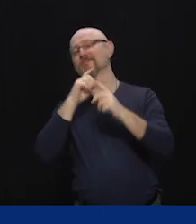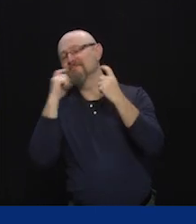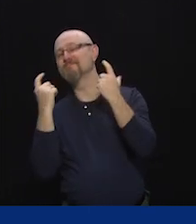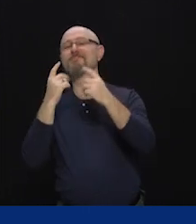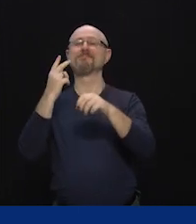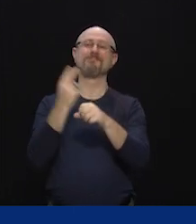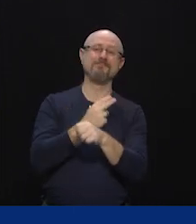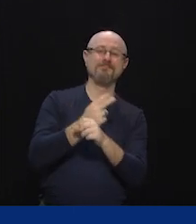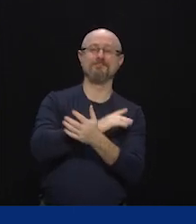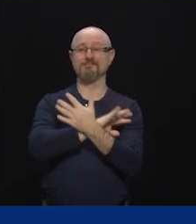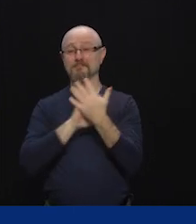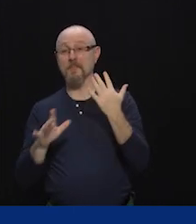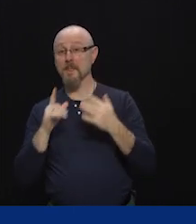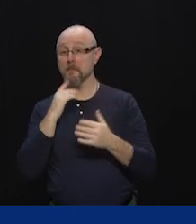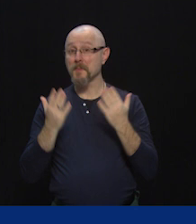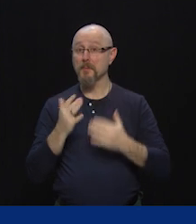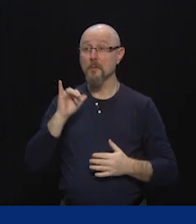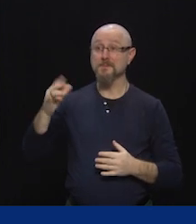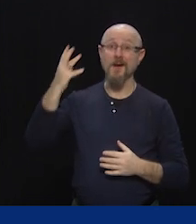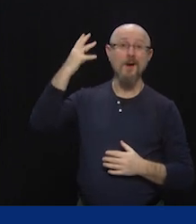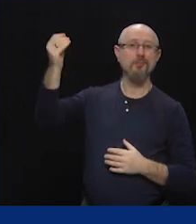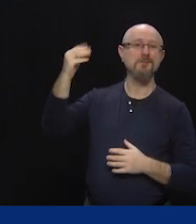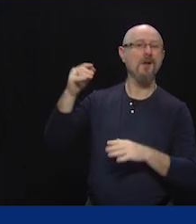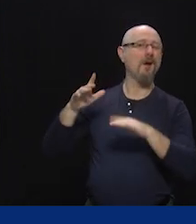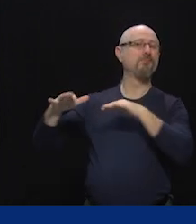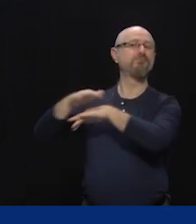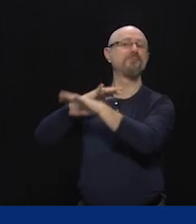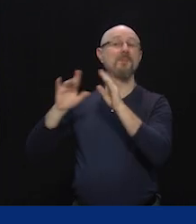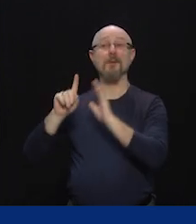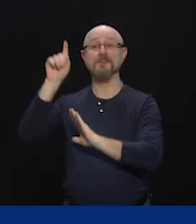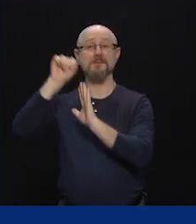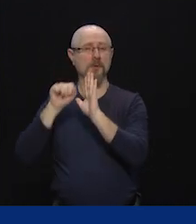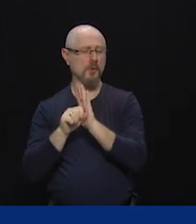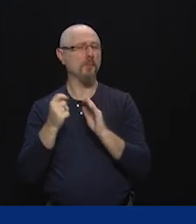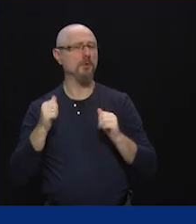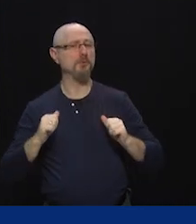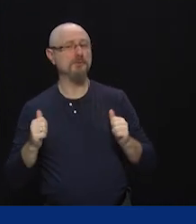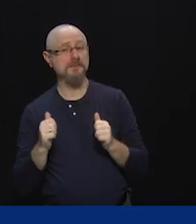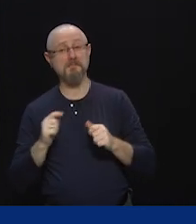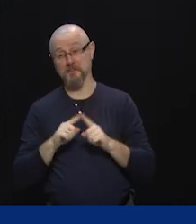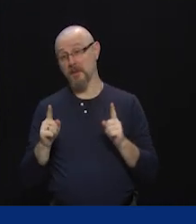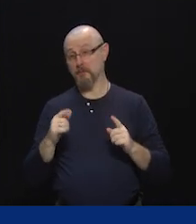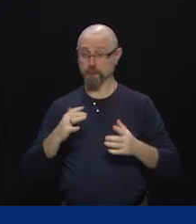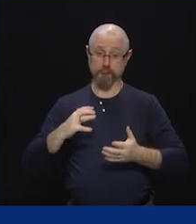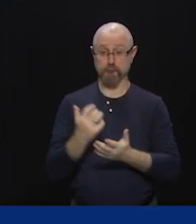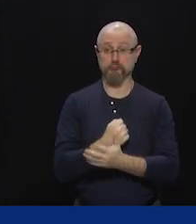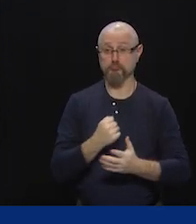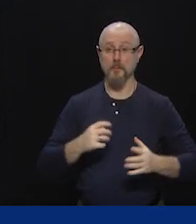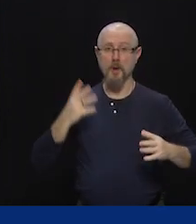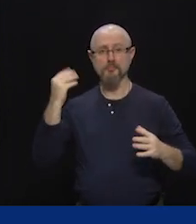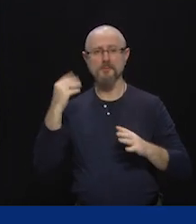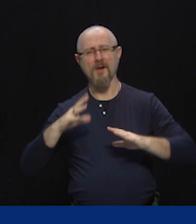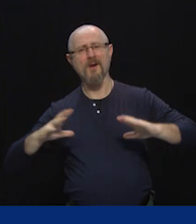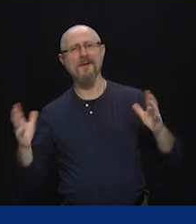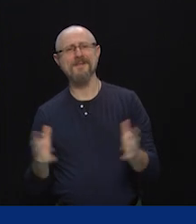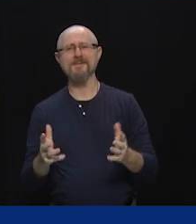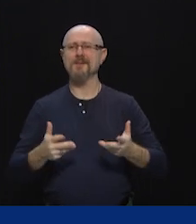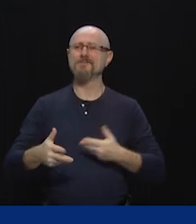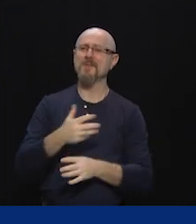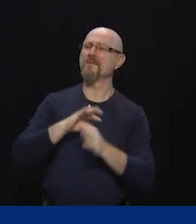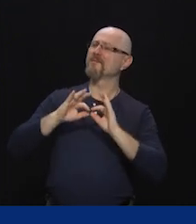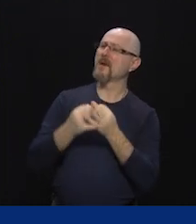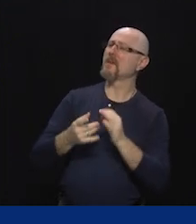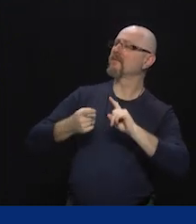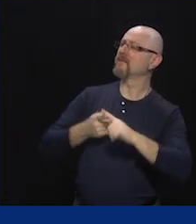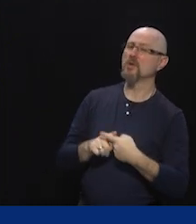stay outdoors. It's a little chilly, especially upstate New York, but it'll be worth it when you have a chance to be together with your loved ones and friends this